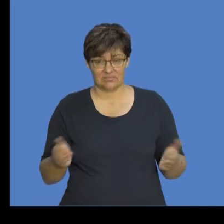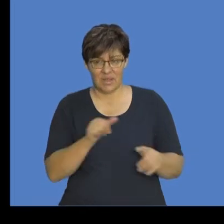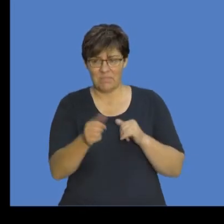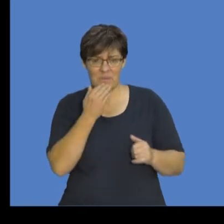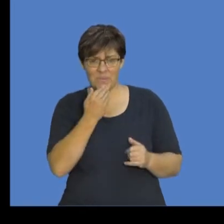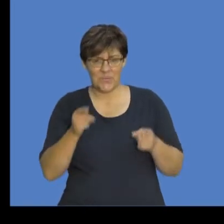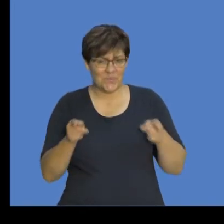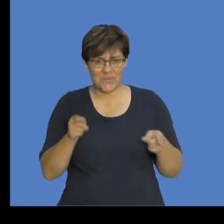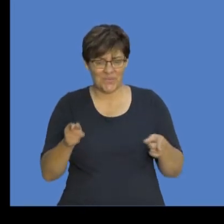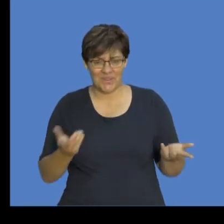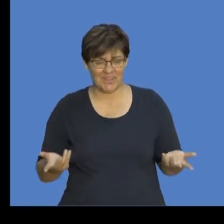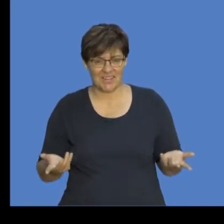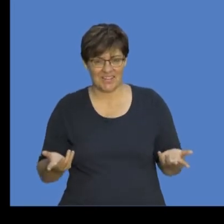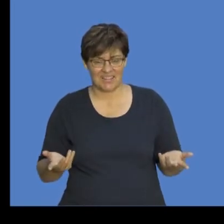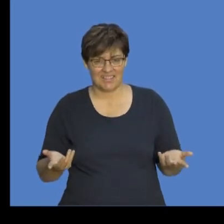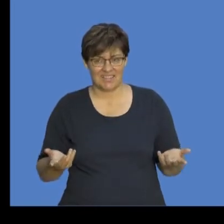Who's a better salesman?